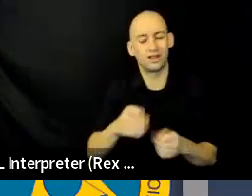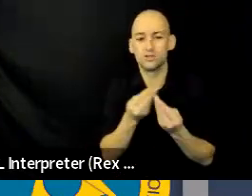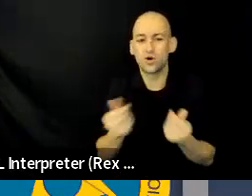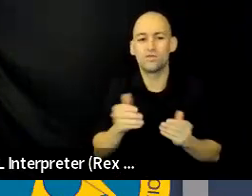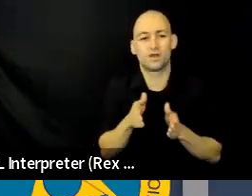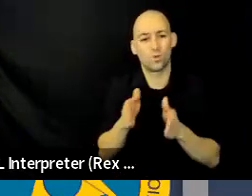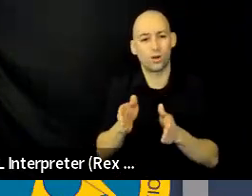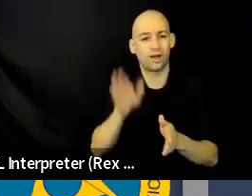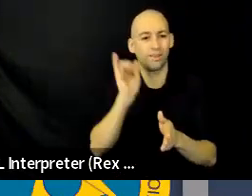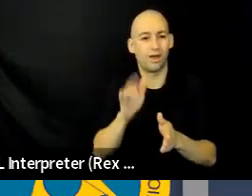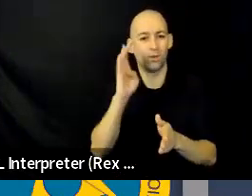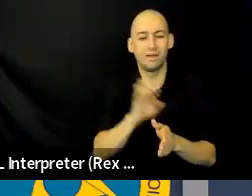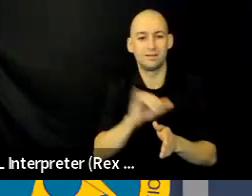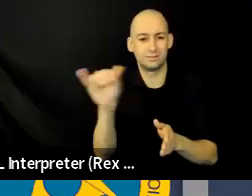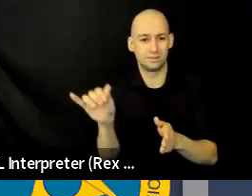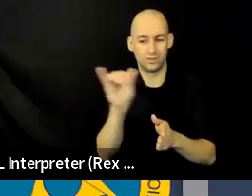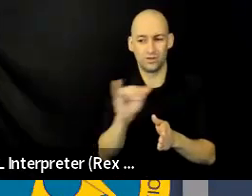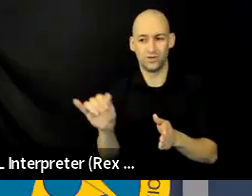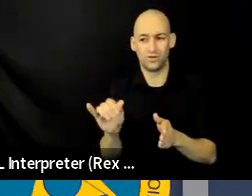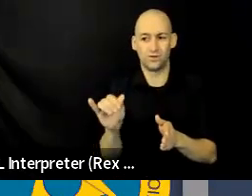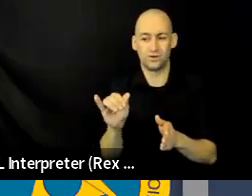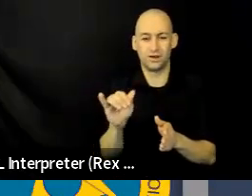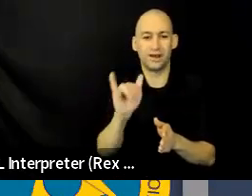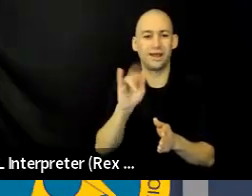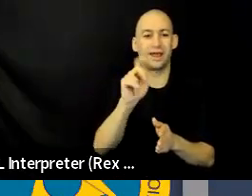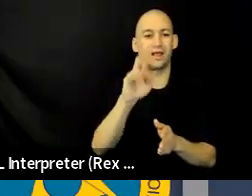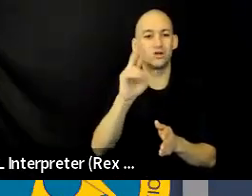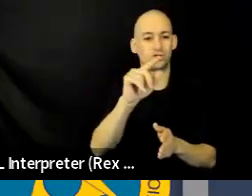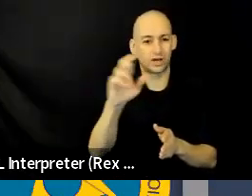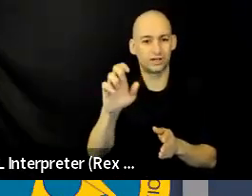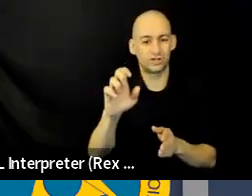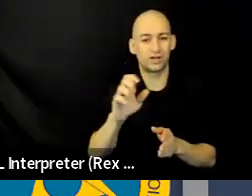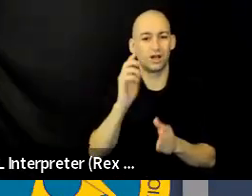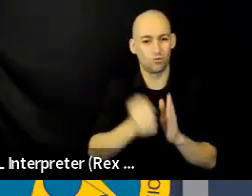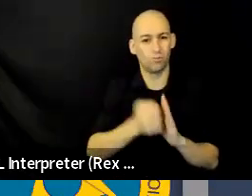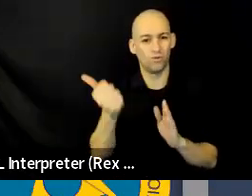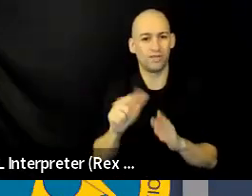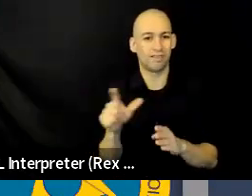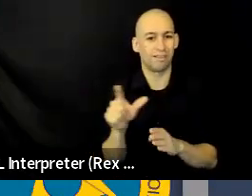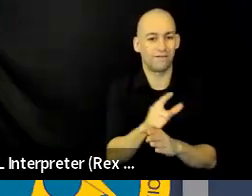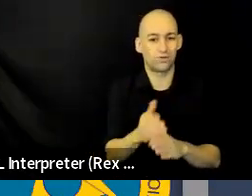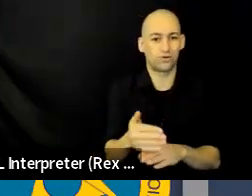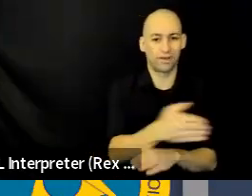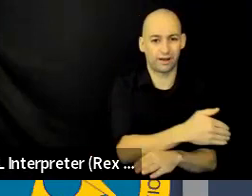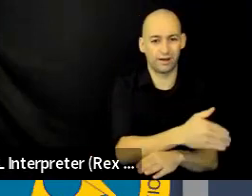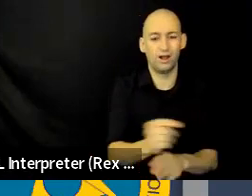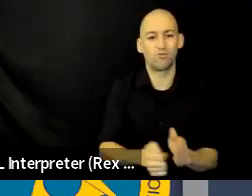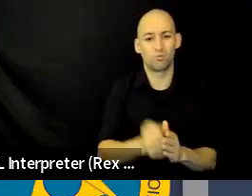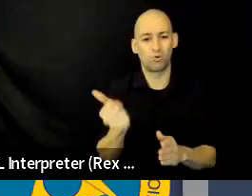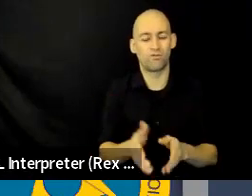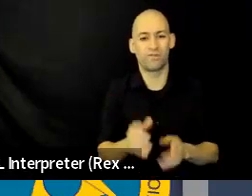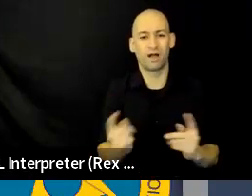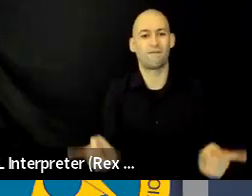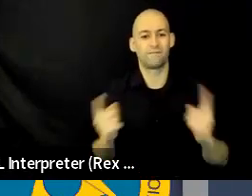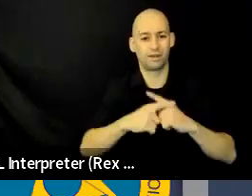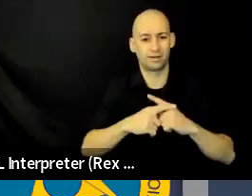way that would be similar, I'm not going to say the same, to an interchange, in that it removes the left turn lane. It removes the grade conflict